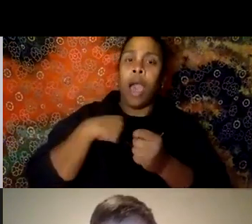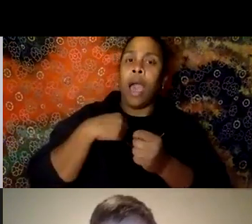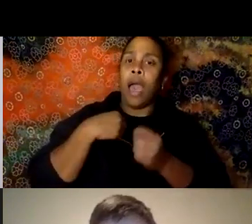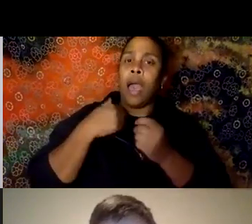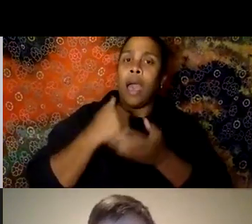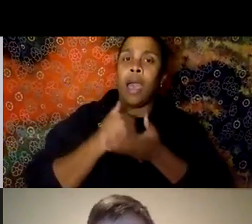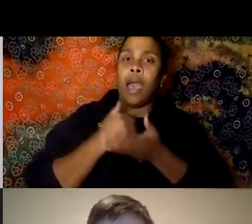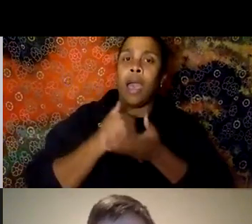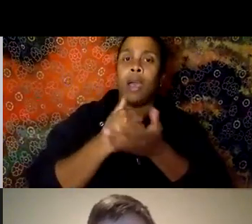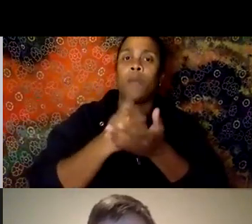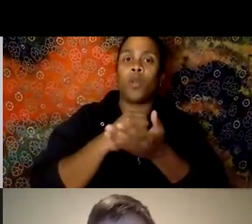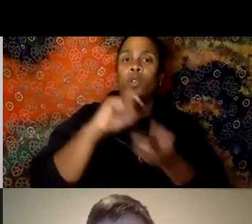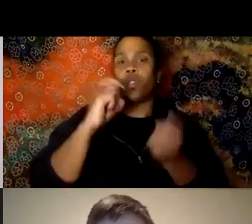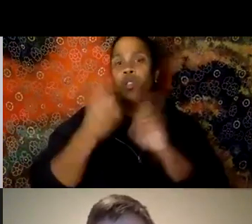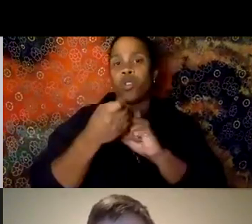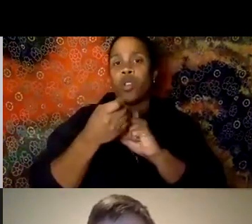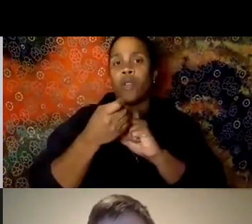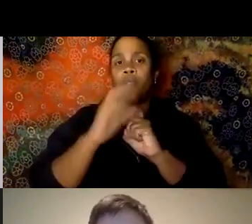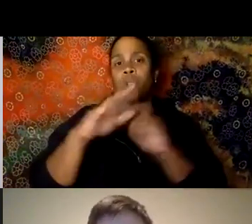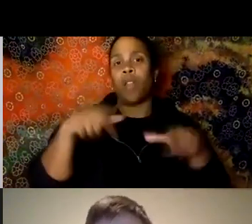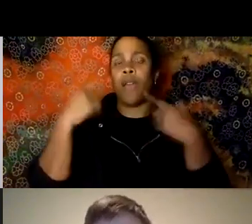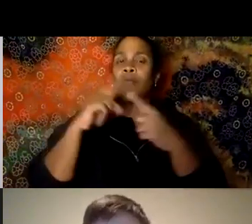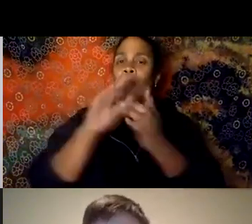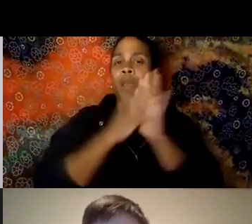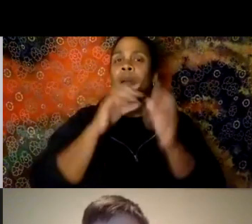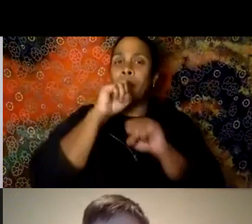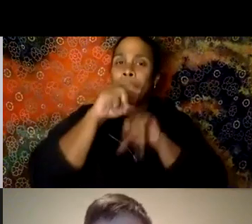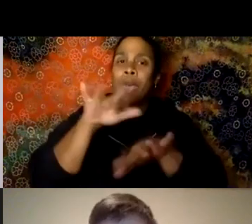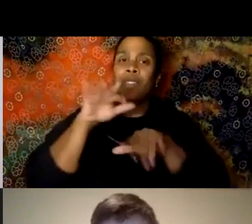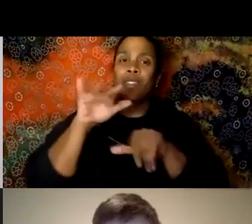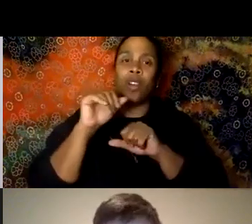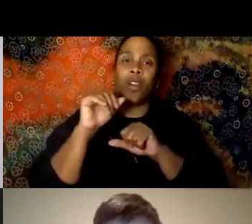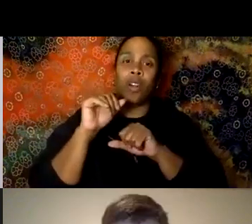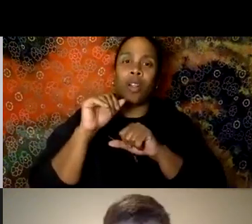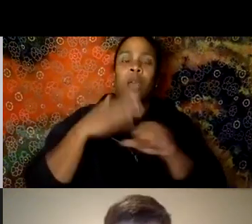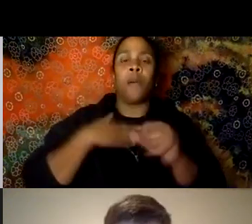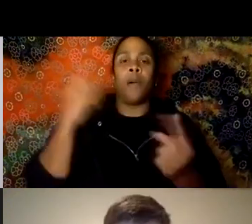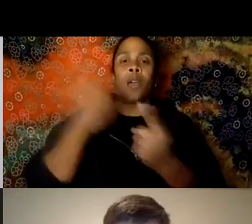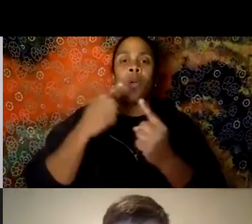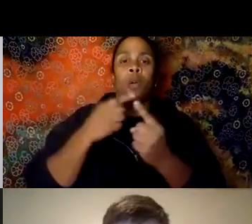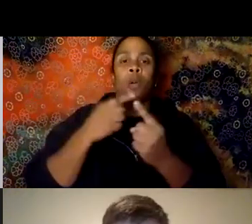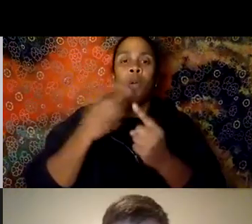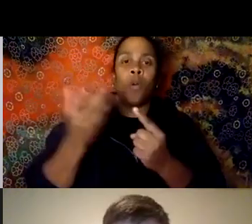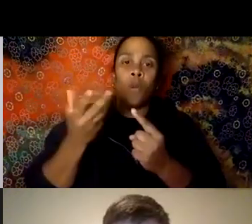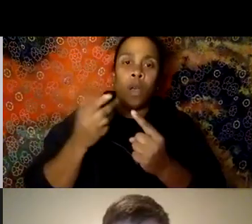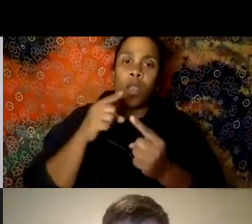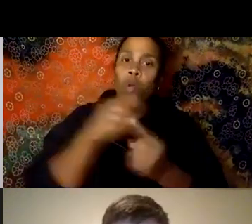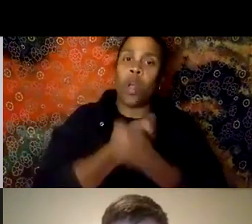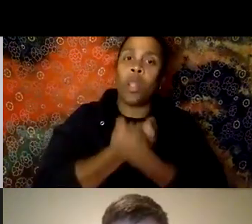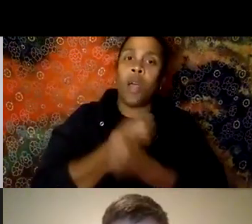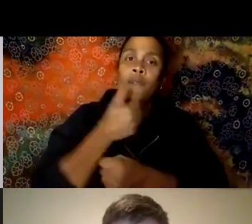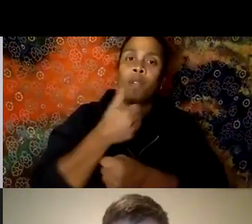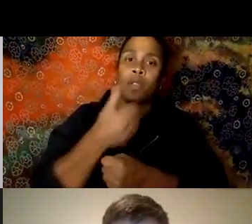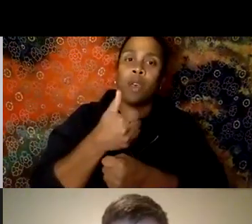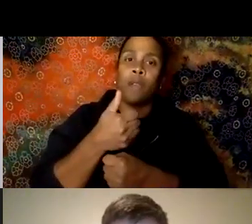so radical they must be magical. And my goal is so that you love yourself as you